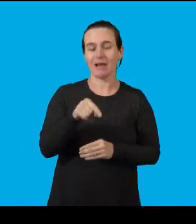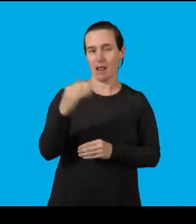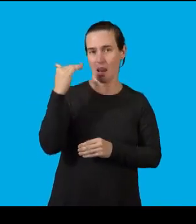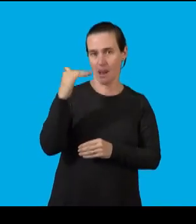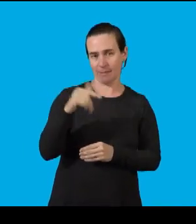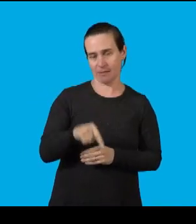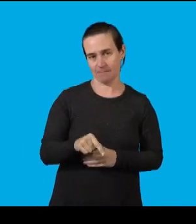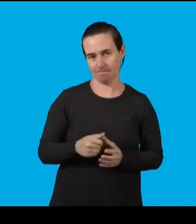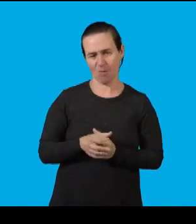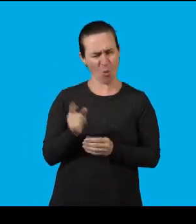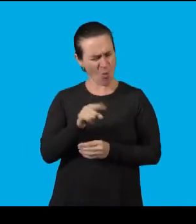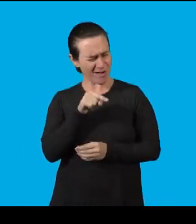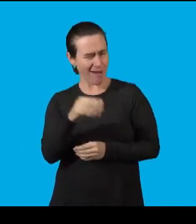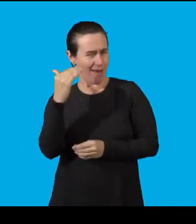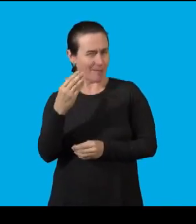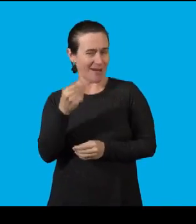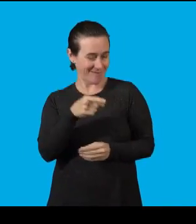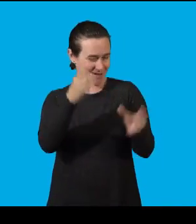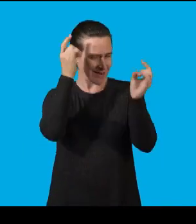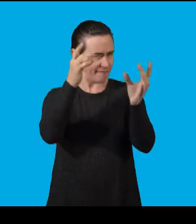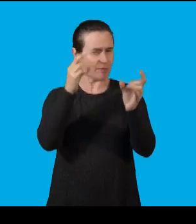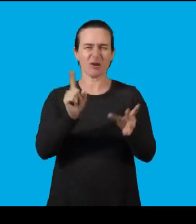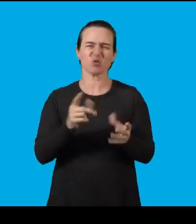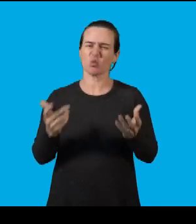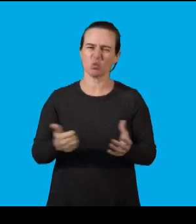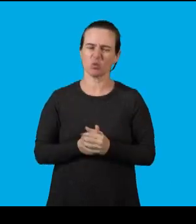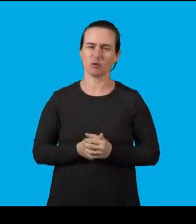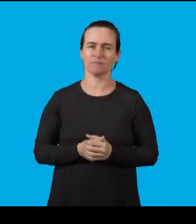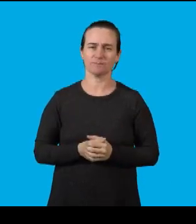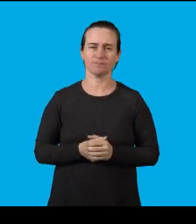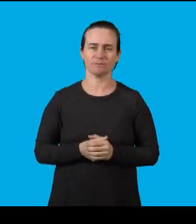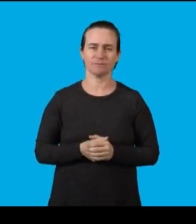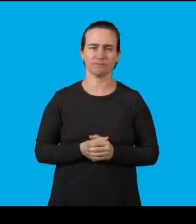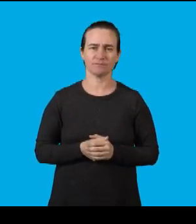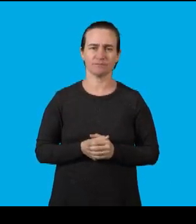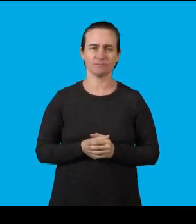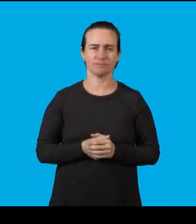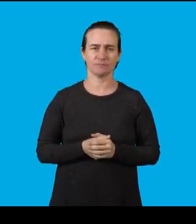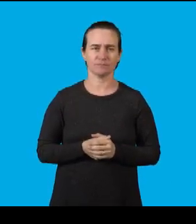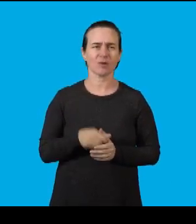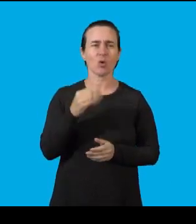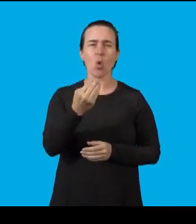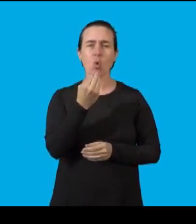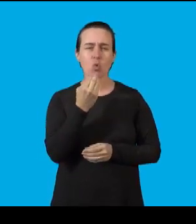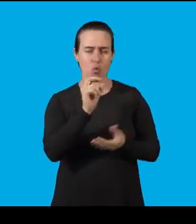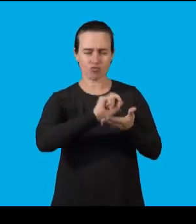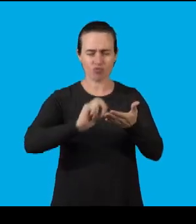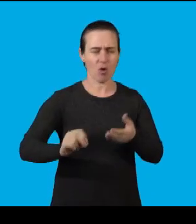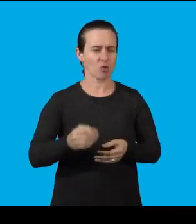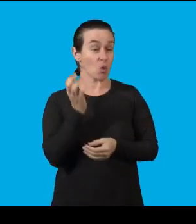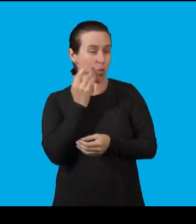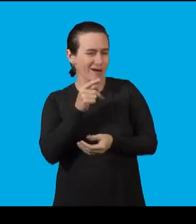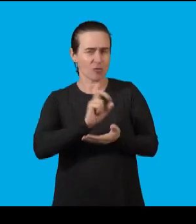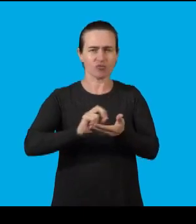the limitations of the source. Remember, I told you how to look for limitations. Look at the author, look